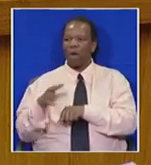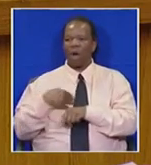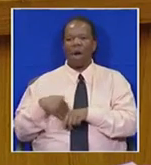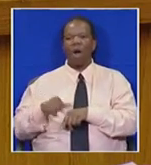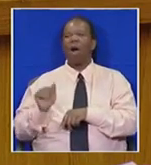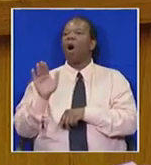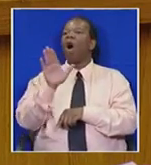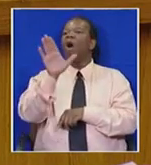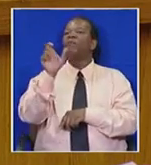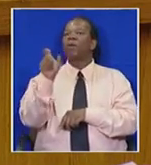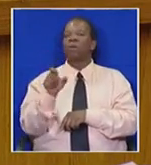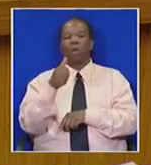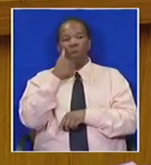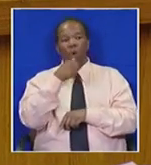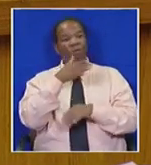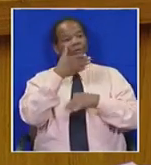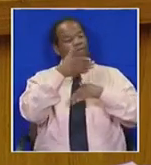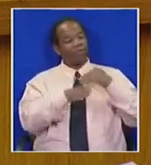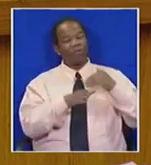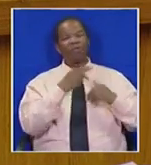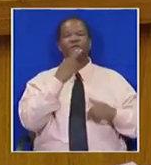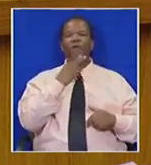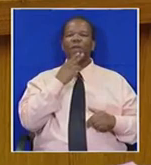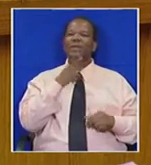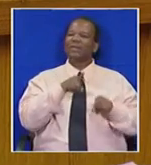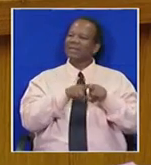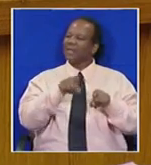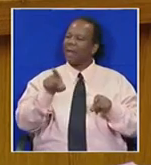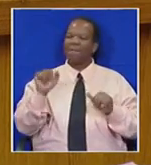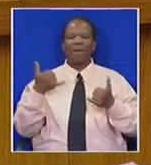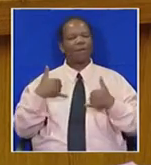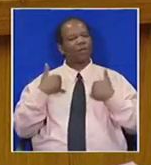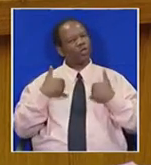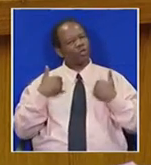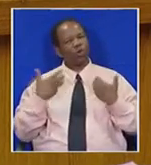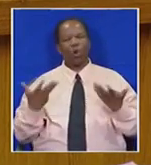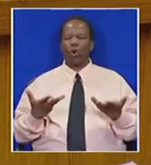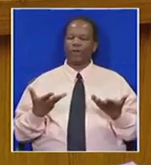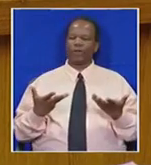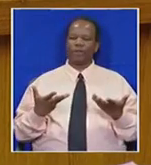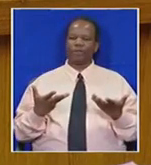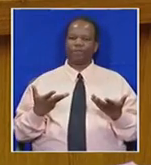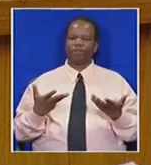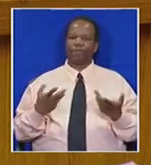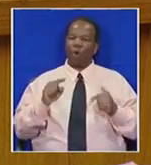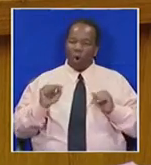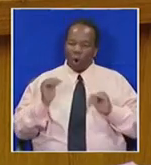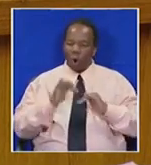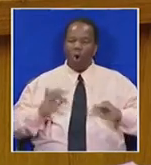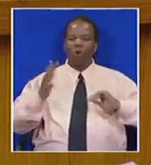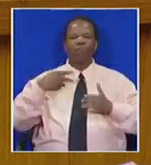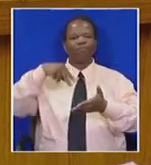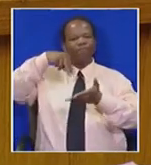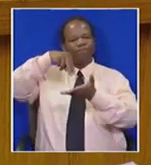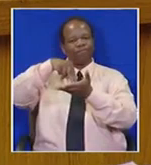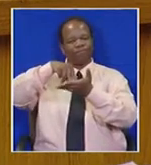Similarly, after your speech, there was a unanimous feeling of joy and approval, and the entire chamber rose as one